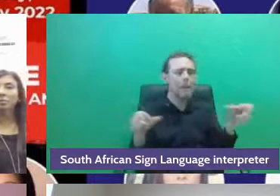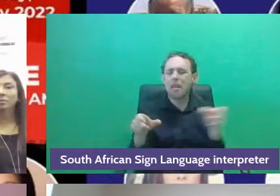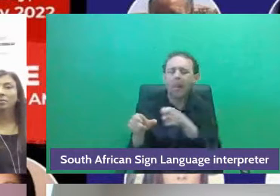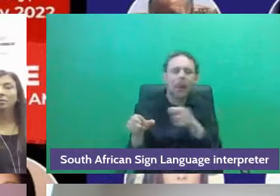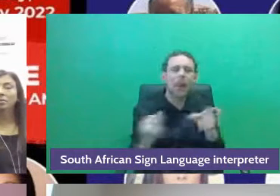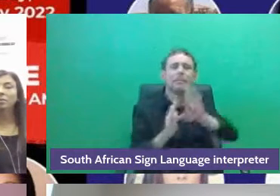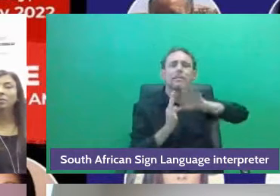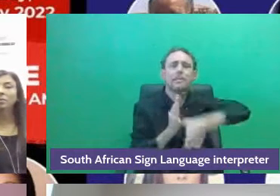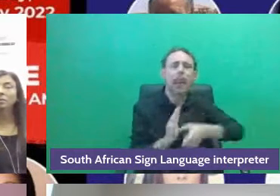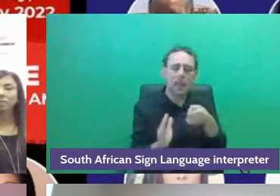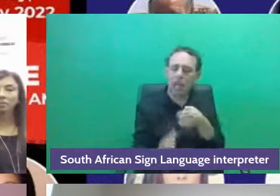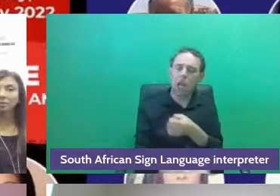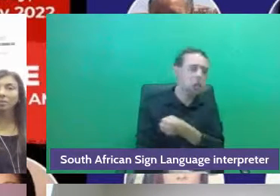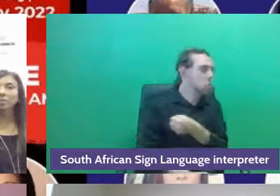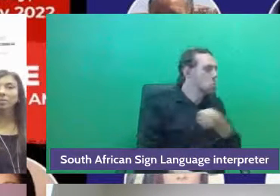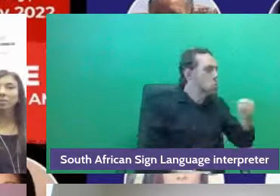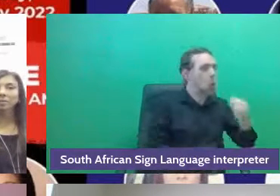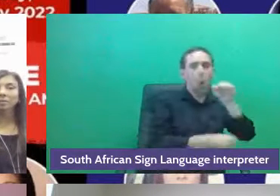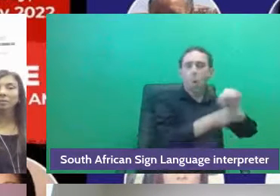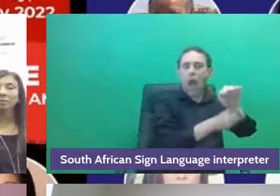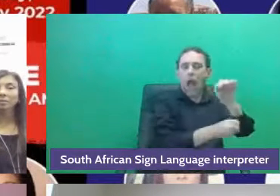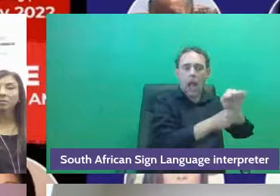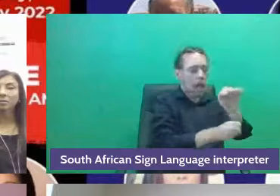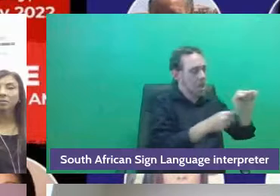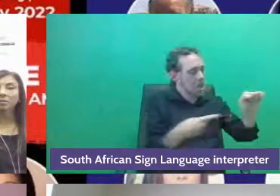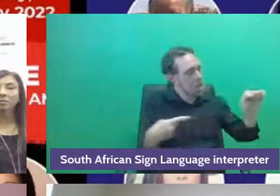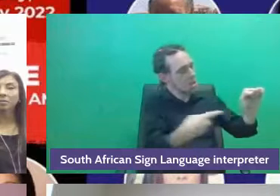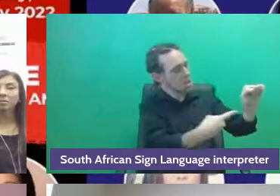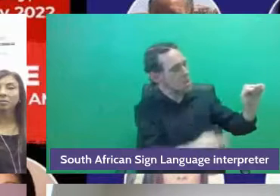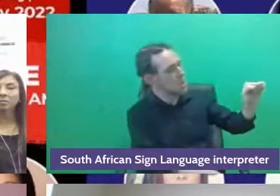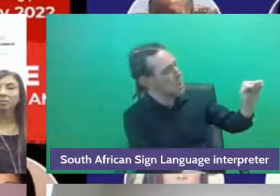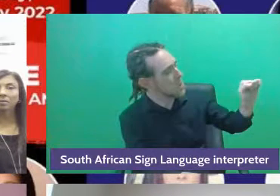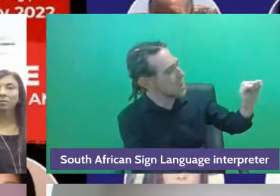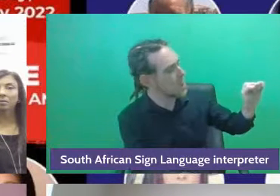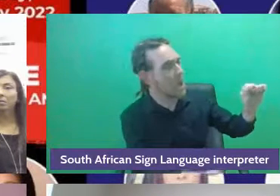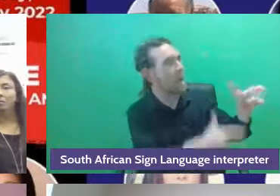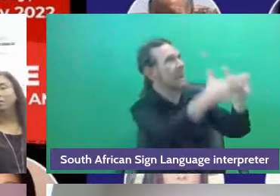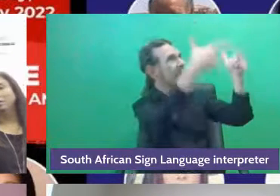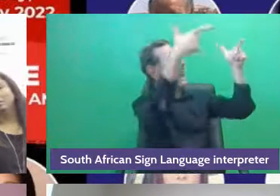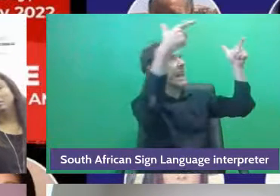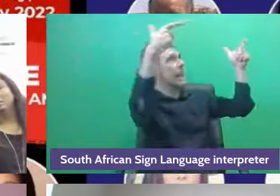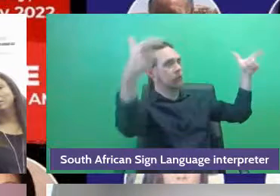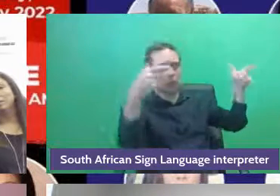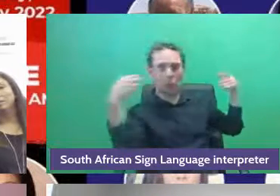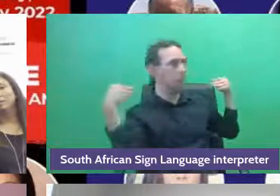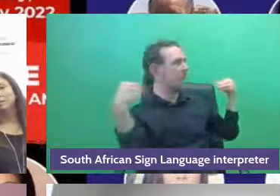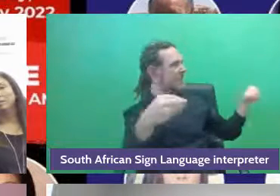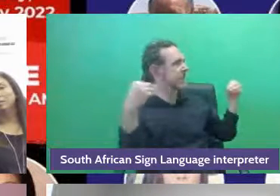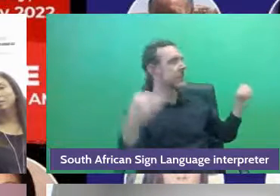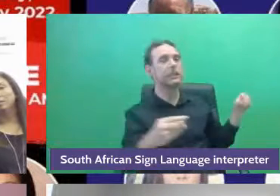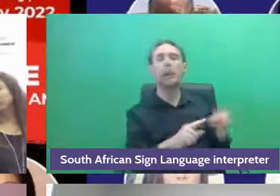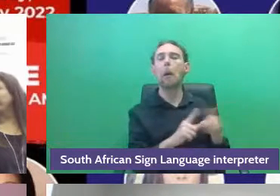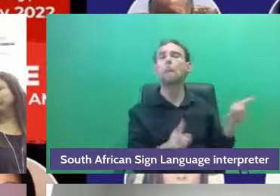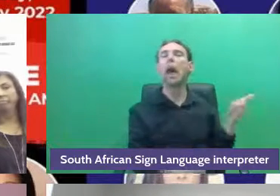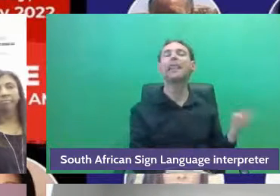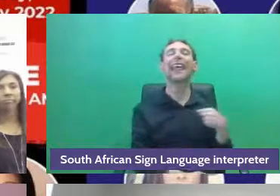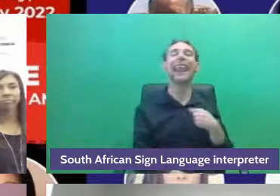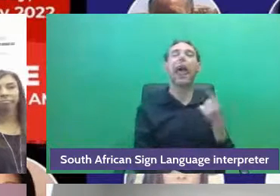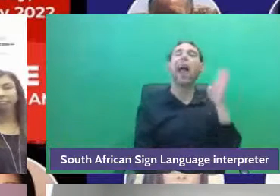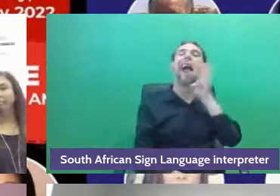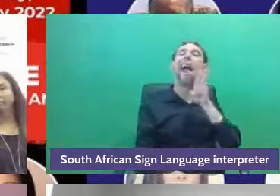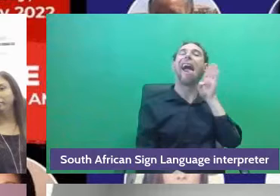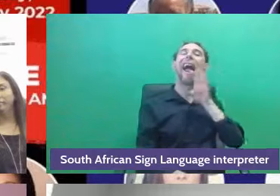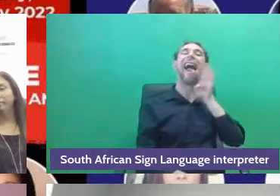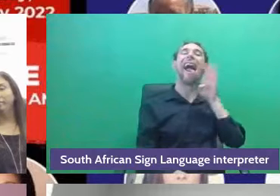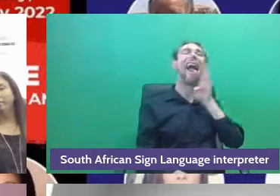are hired within big corporate, just there to be a poster girl or poster boy, but they